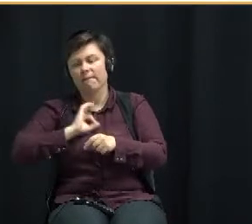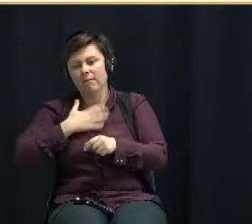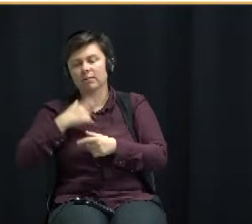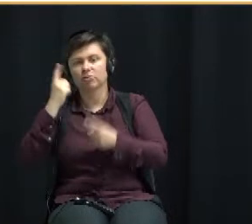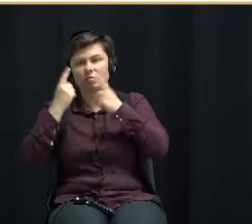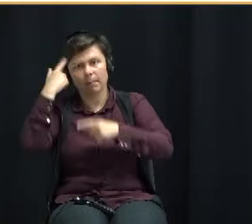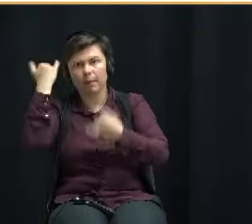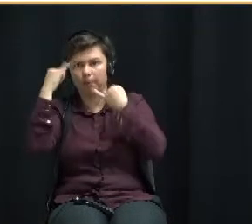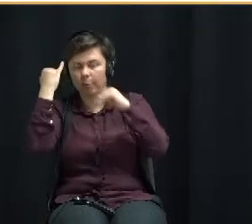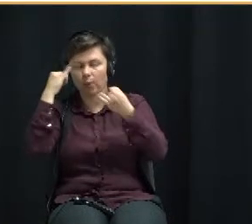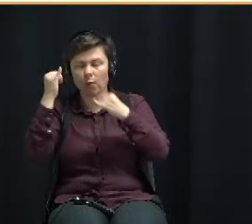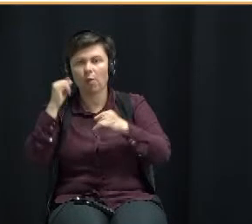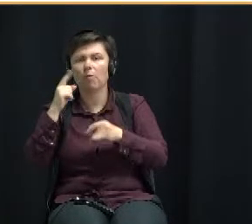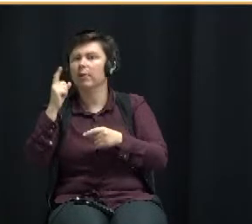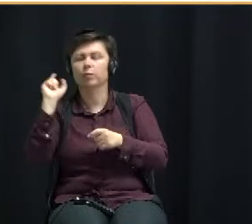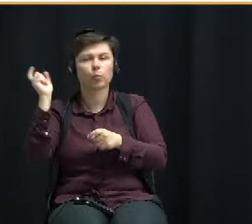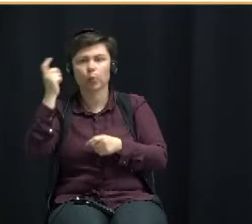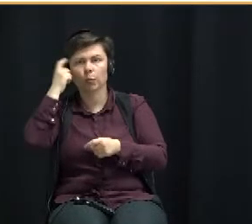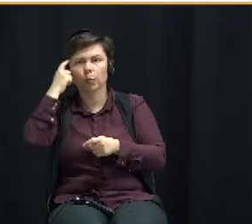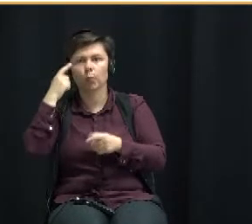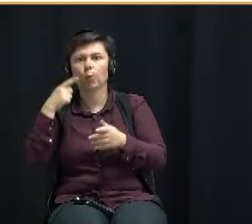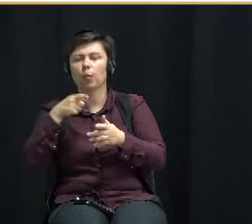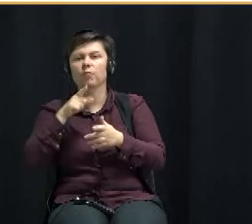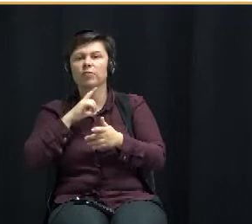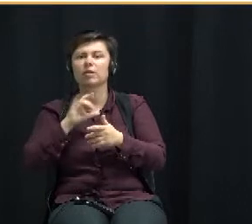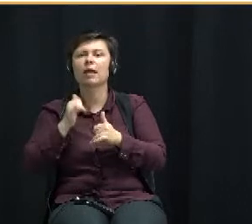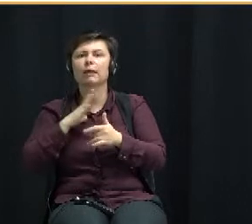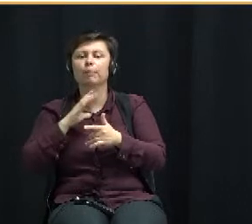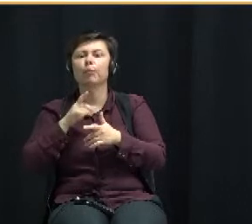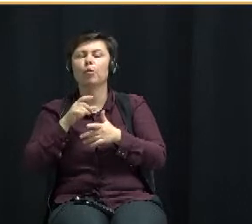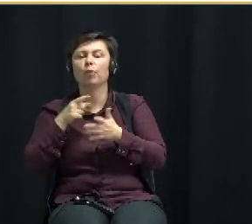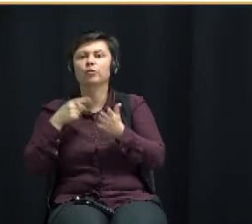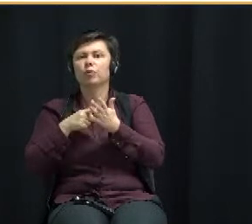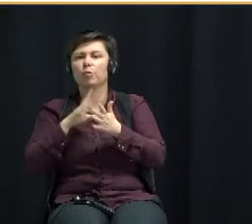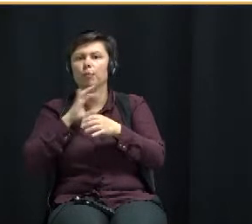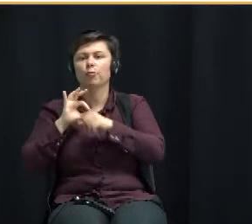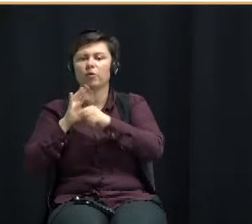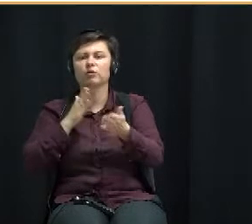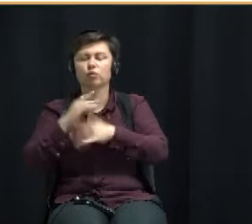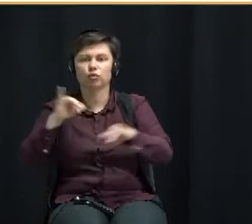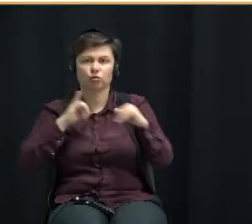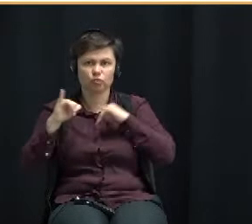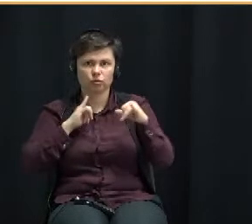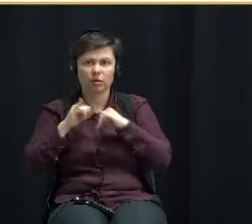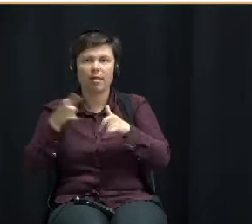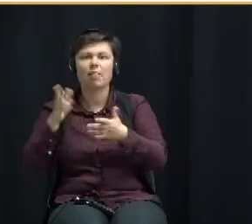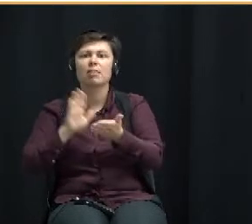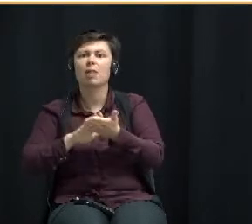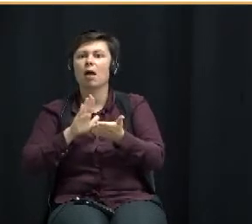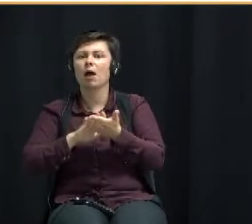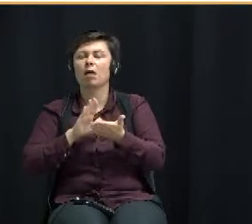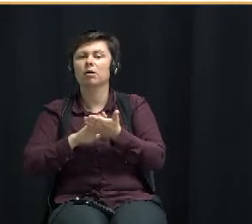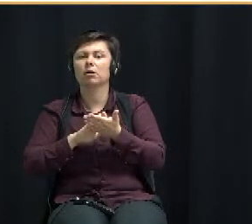measures that the government decided to do was to establish an innovation award for universal design